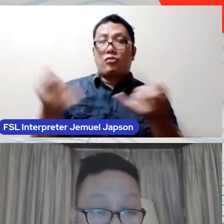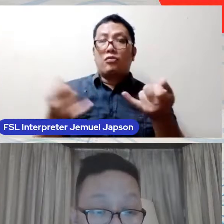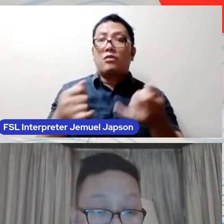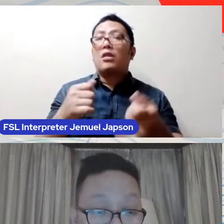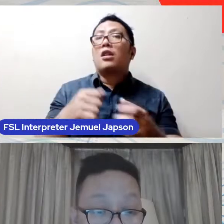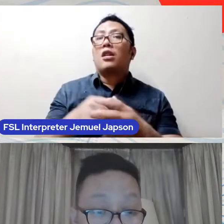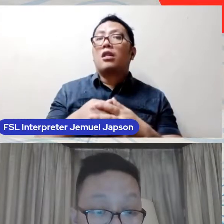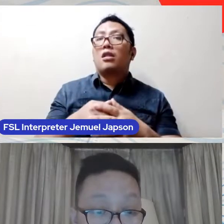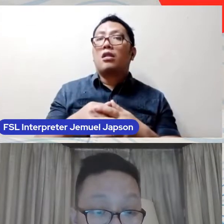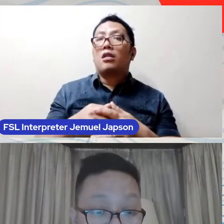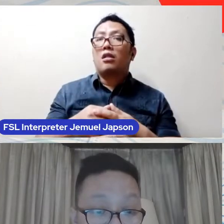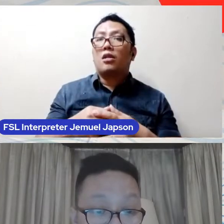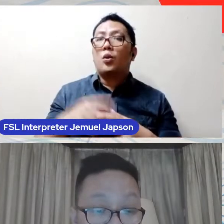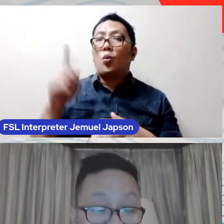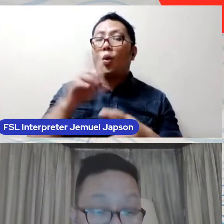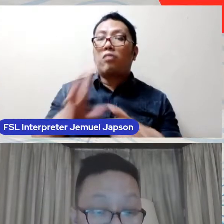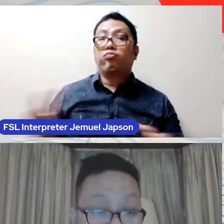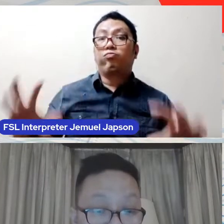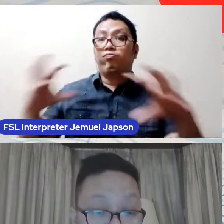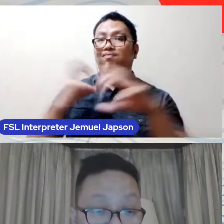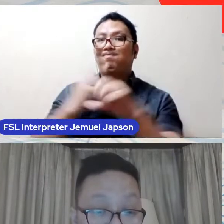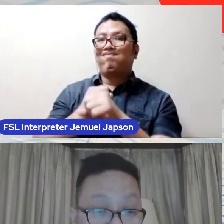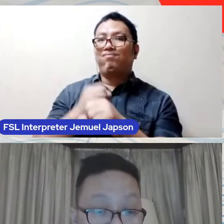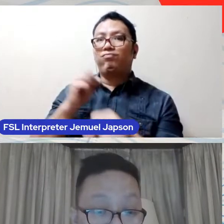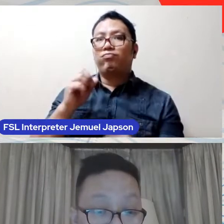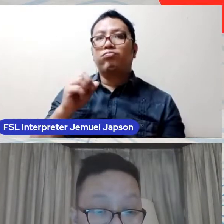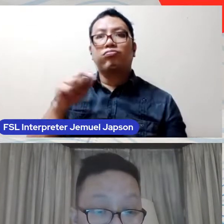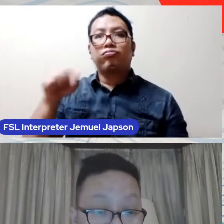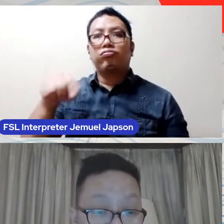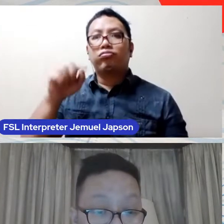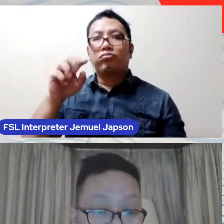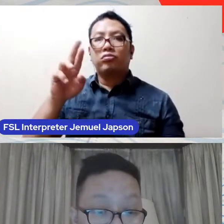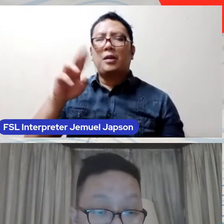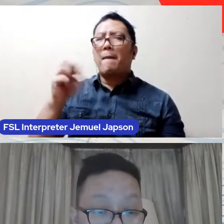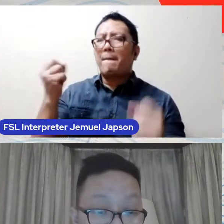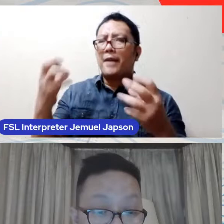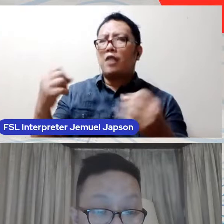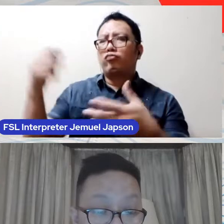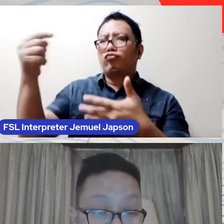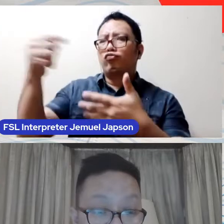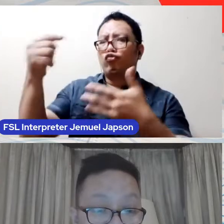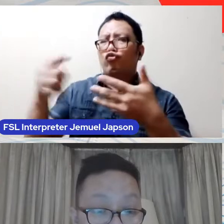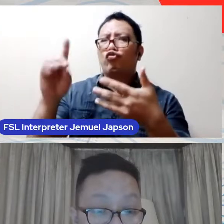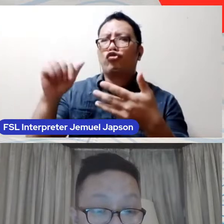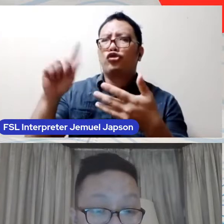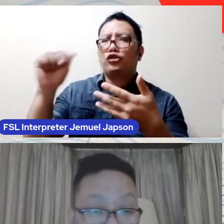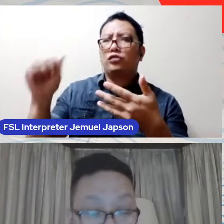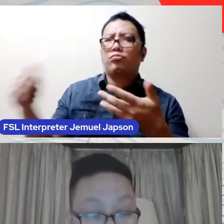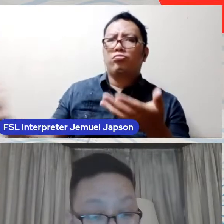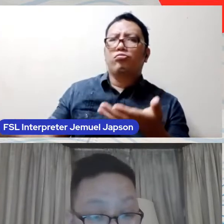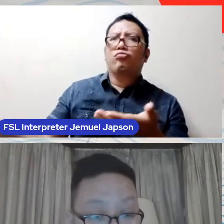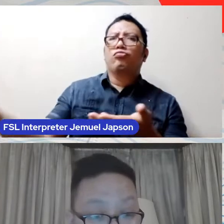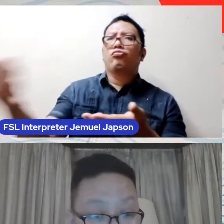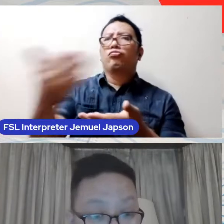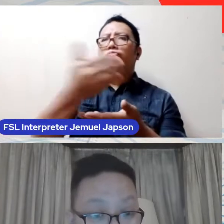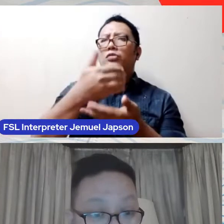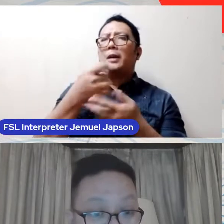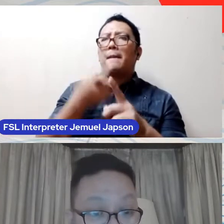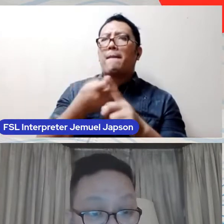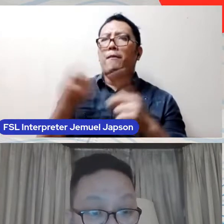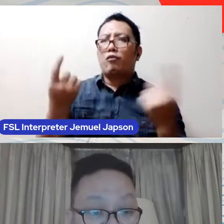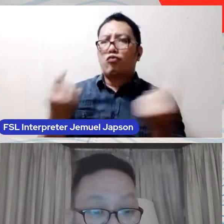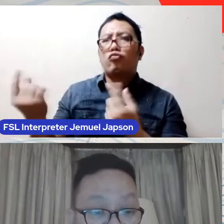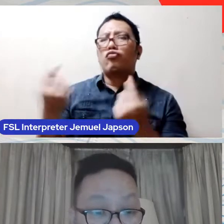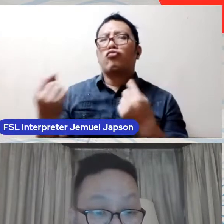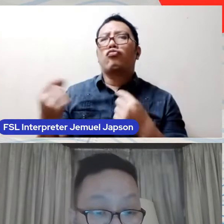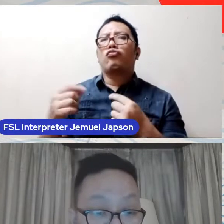of RMA. Parang there's so much data that you can get from from the conduct of the RMA,